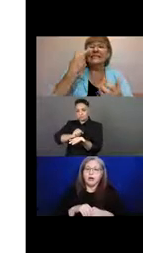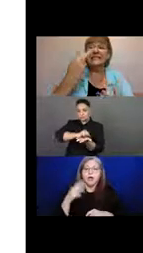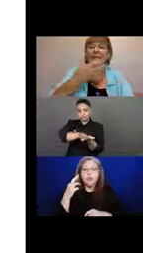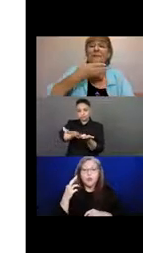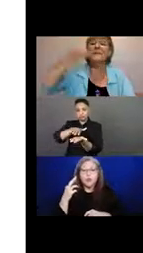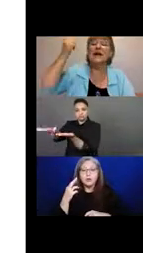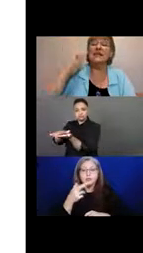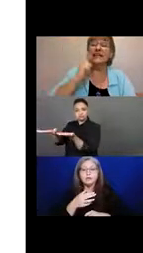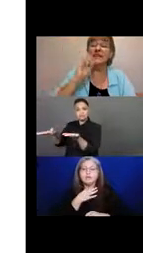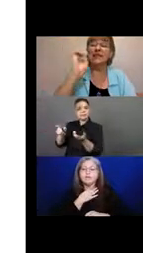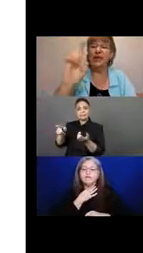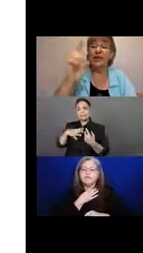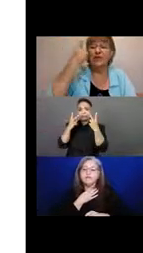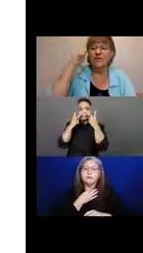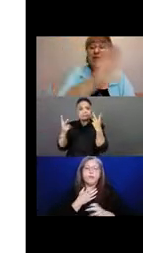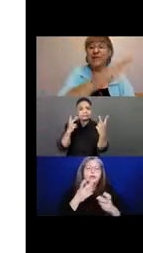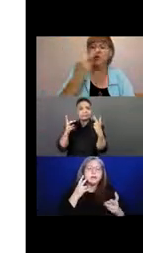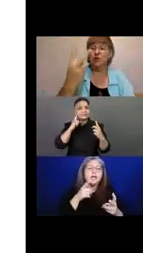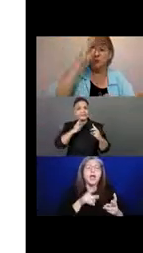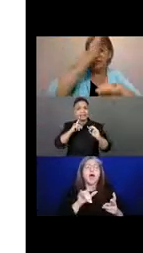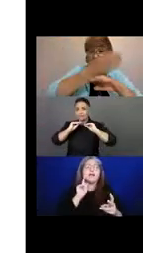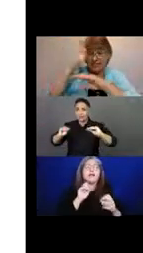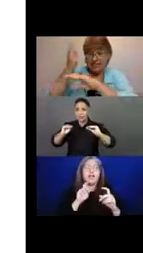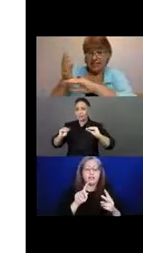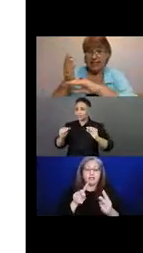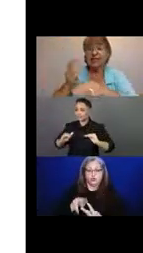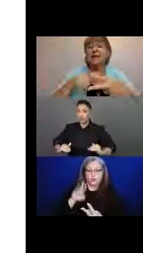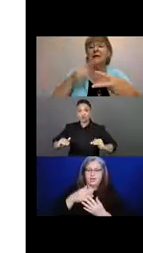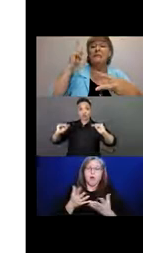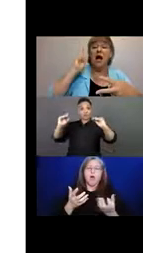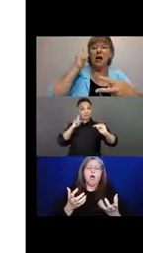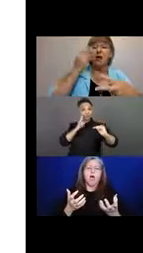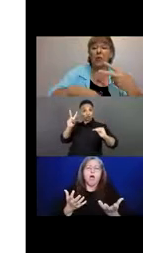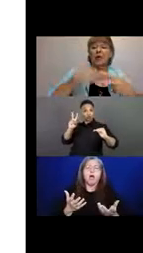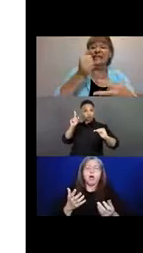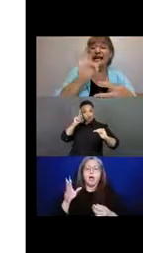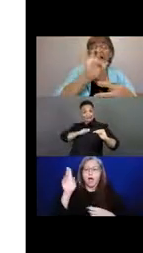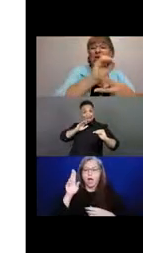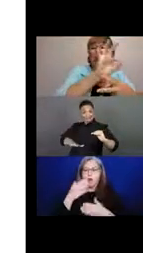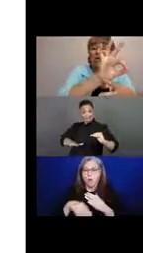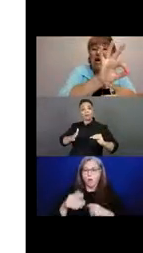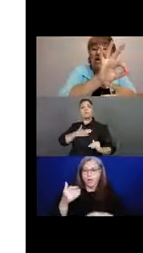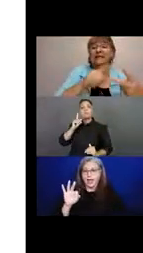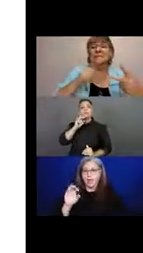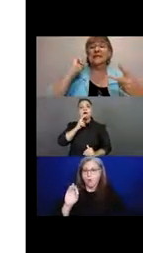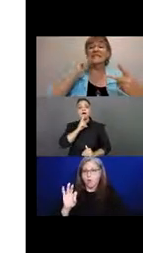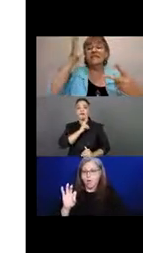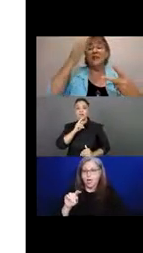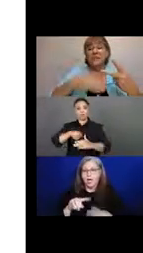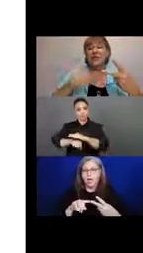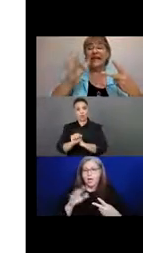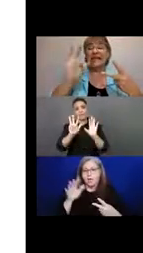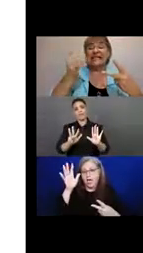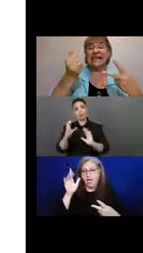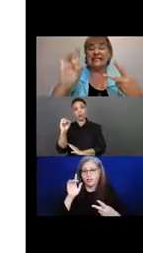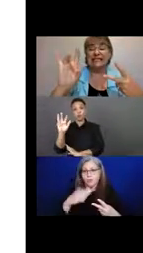wanted to see better deaf education for his two sons. My uncle born in 1909, my deaf father